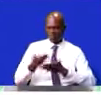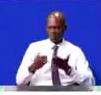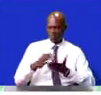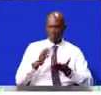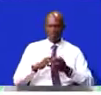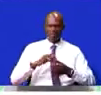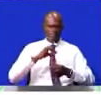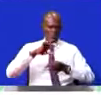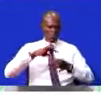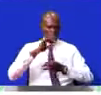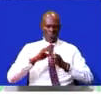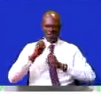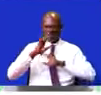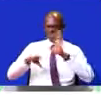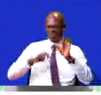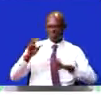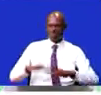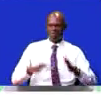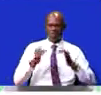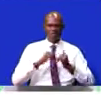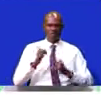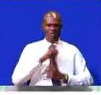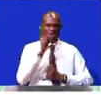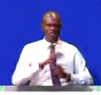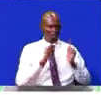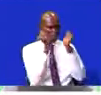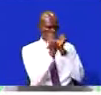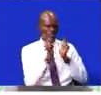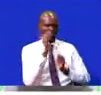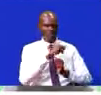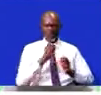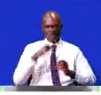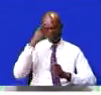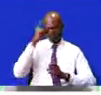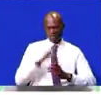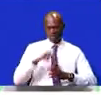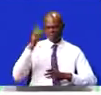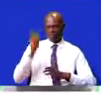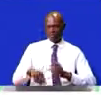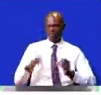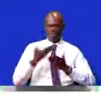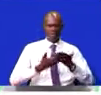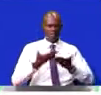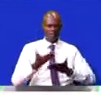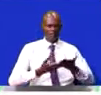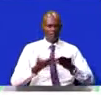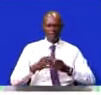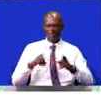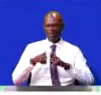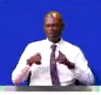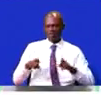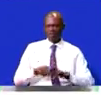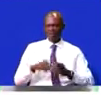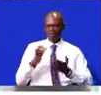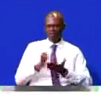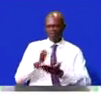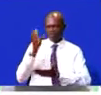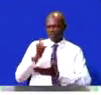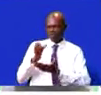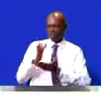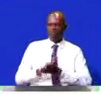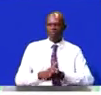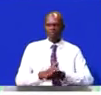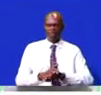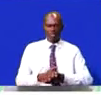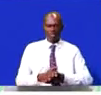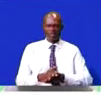them somewhere. I have ordered for their arrest because they are supposed to sell that coffee with a container. You